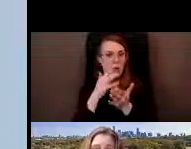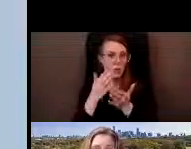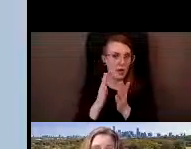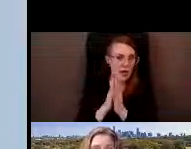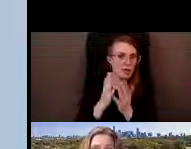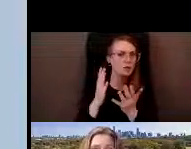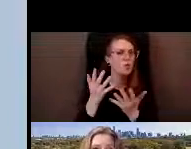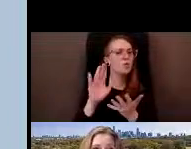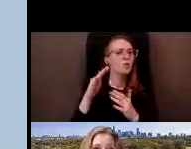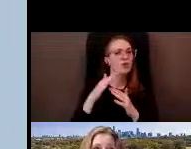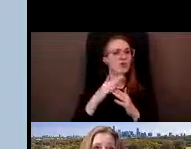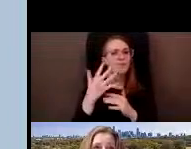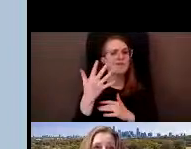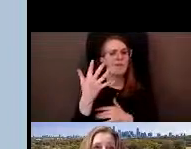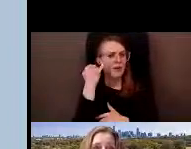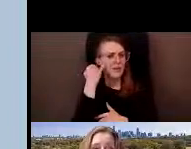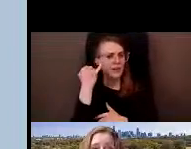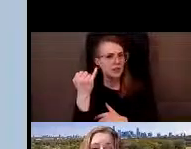ideas.